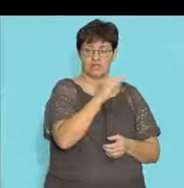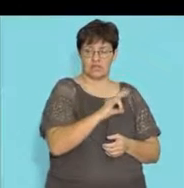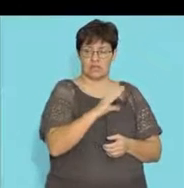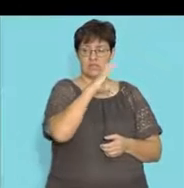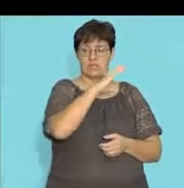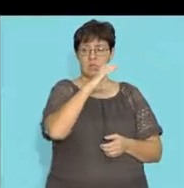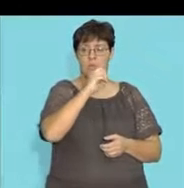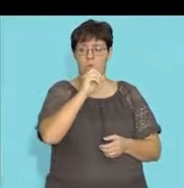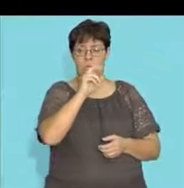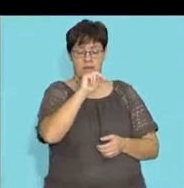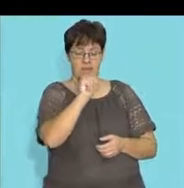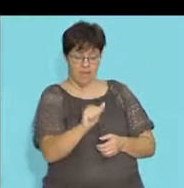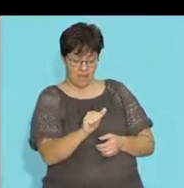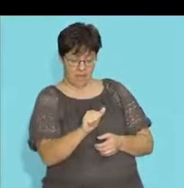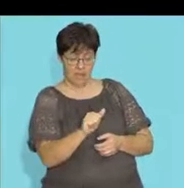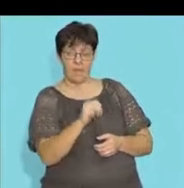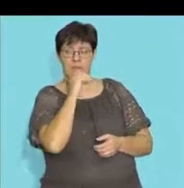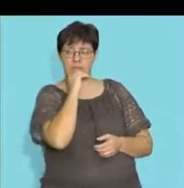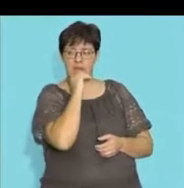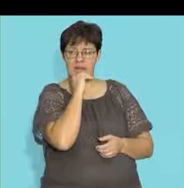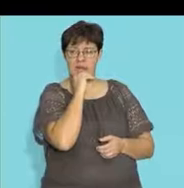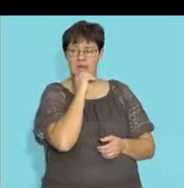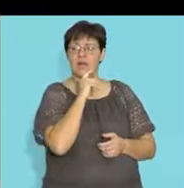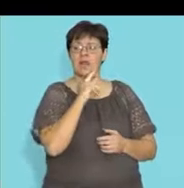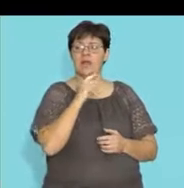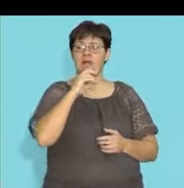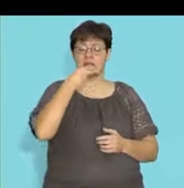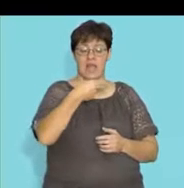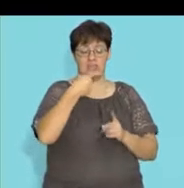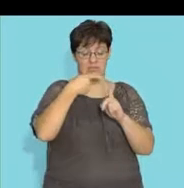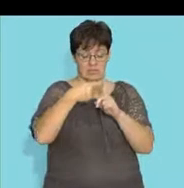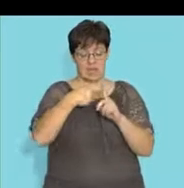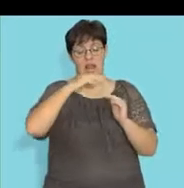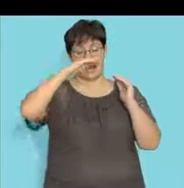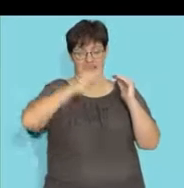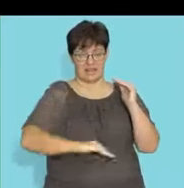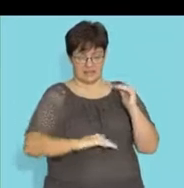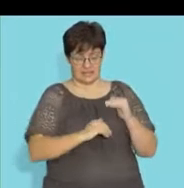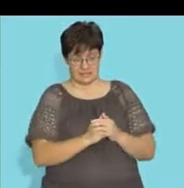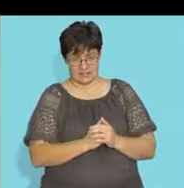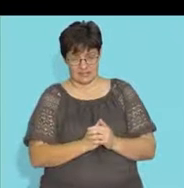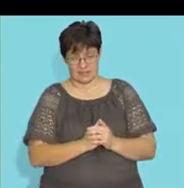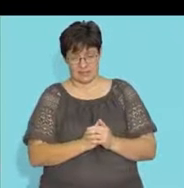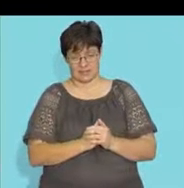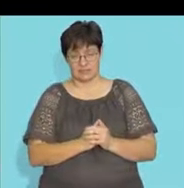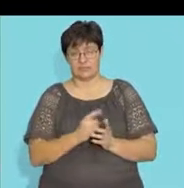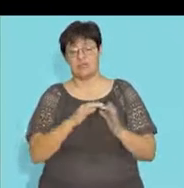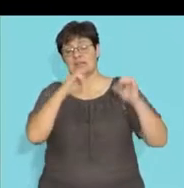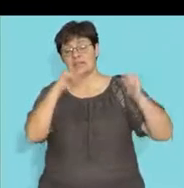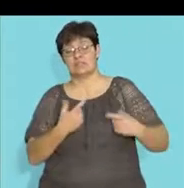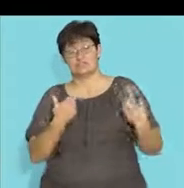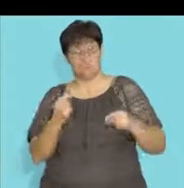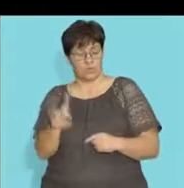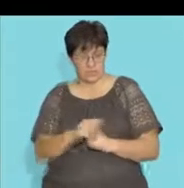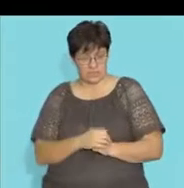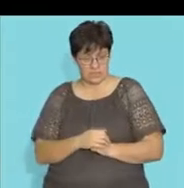it actually means that there will now be a decrease in the concentration of hydrogen ions. What will the system